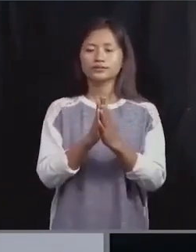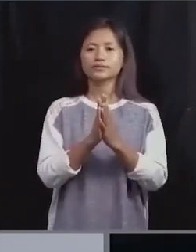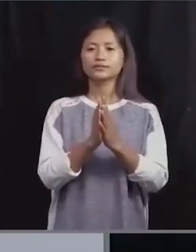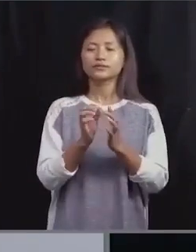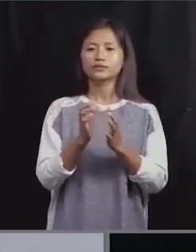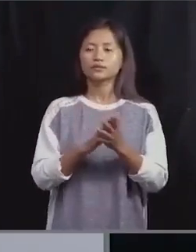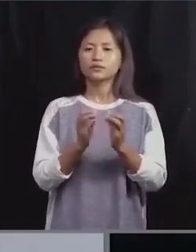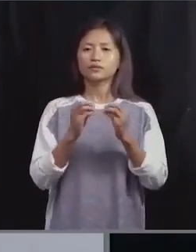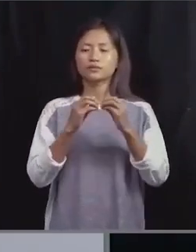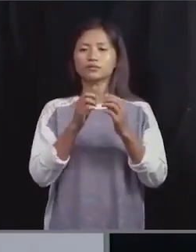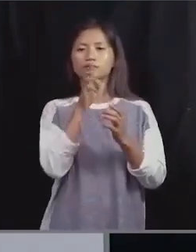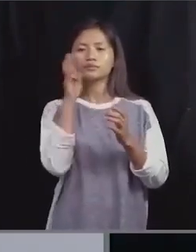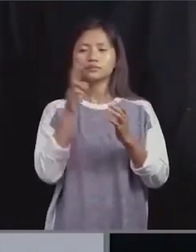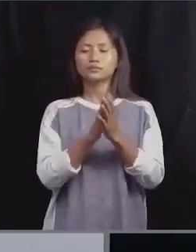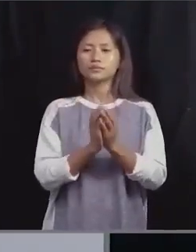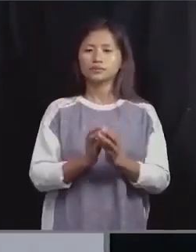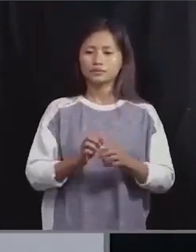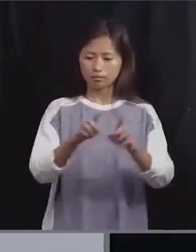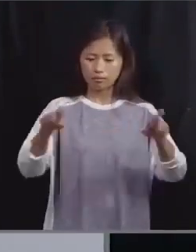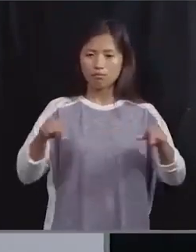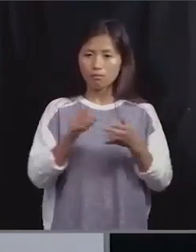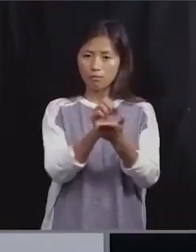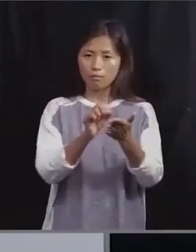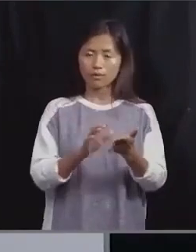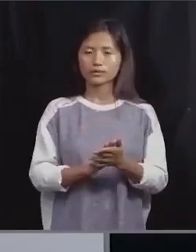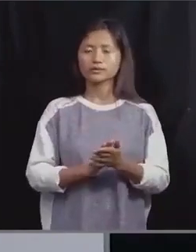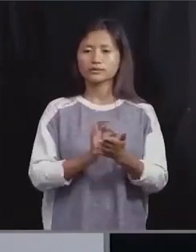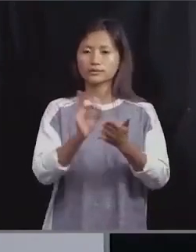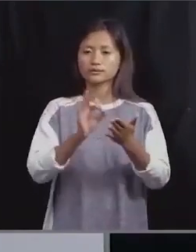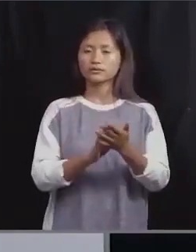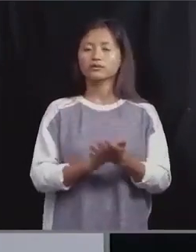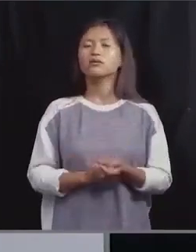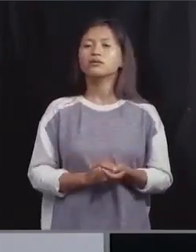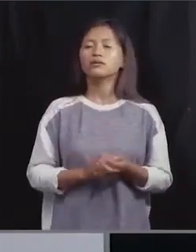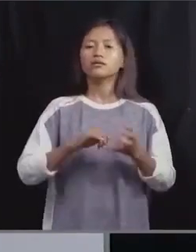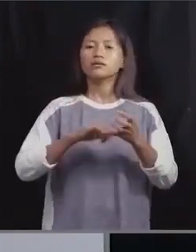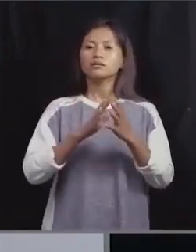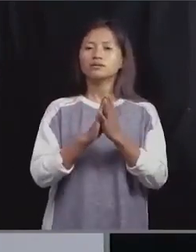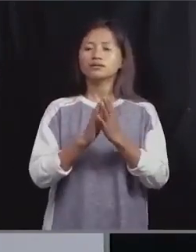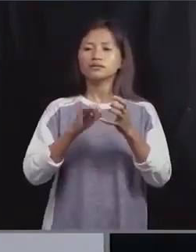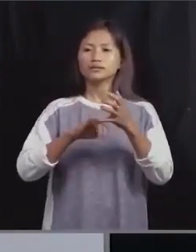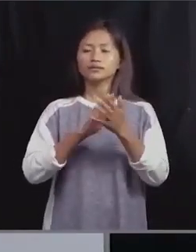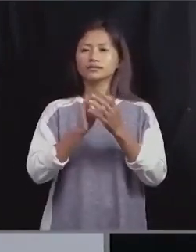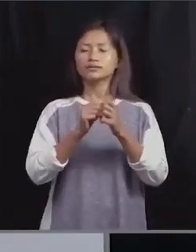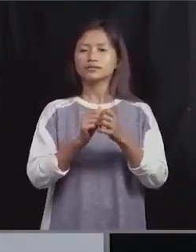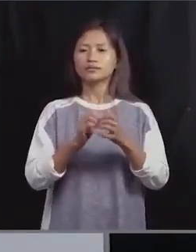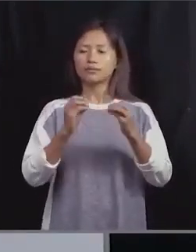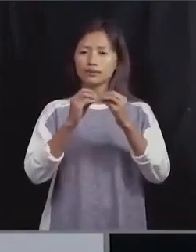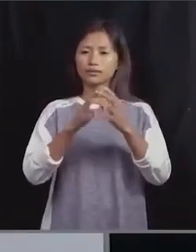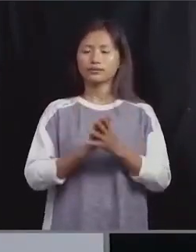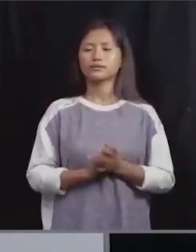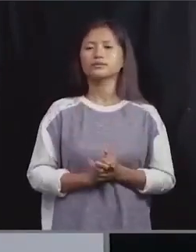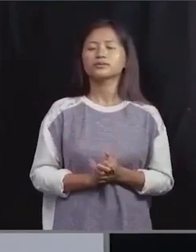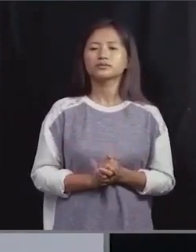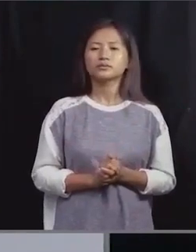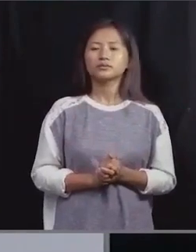British demarcated an area for a separate area for the Santhal, which was known as Santhal Barganas, or a unit or a